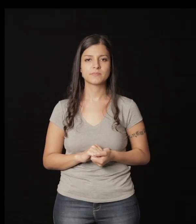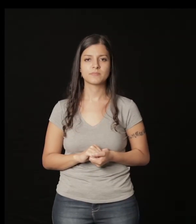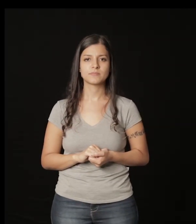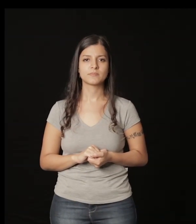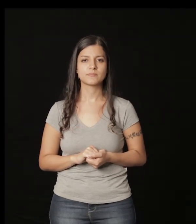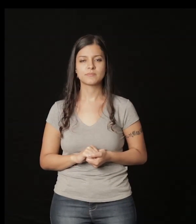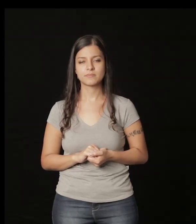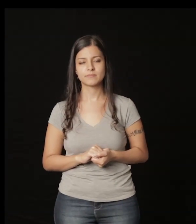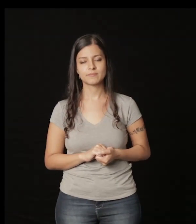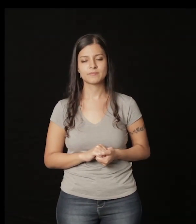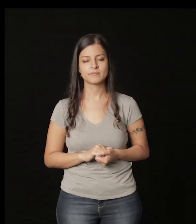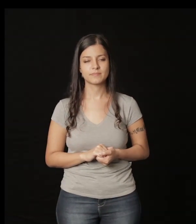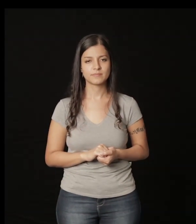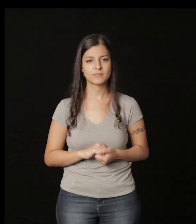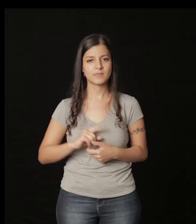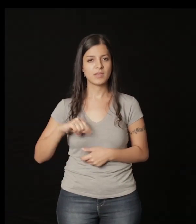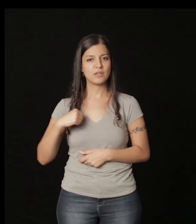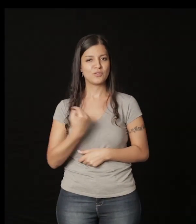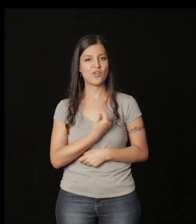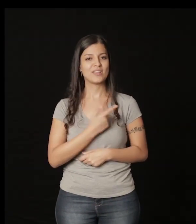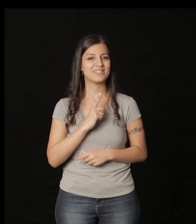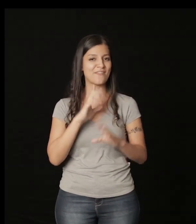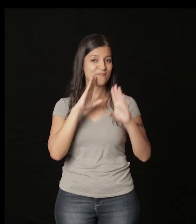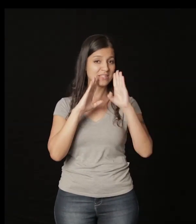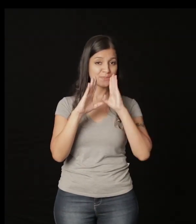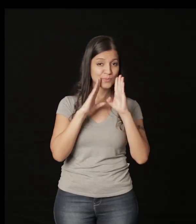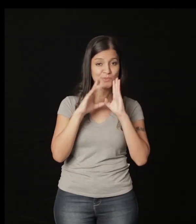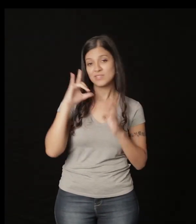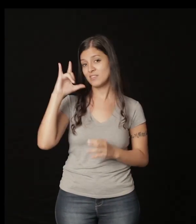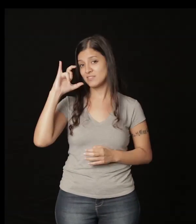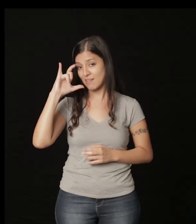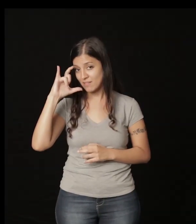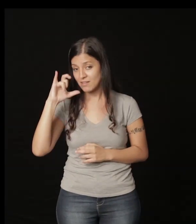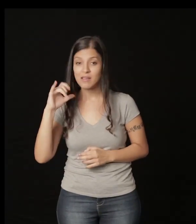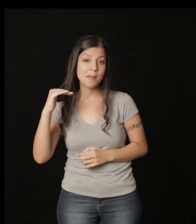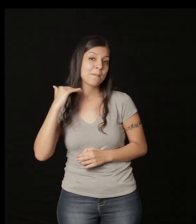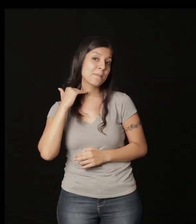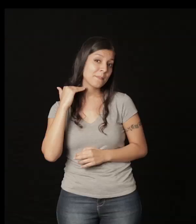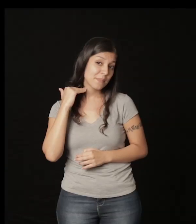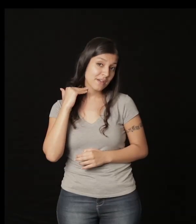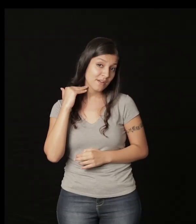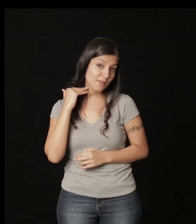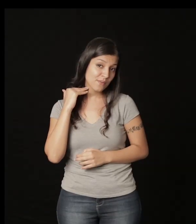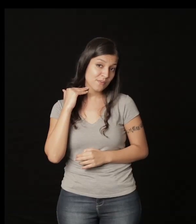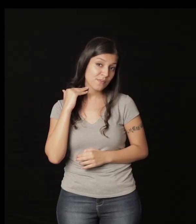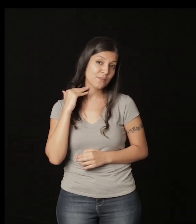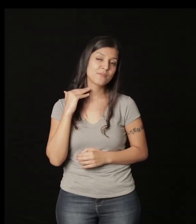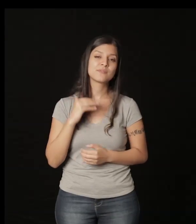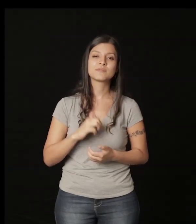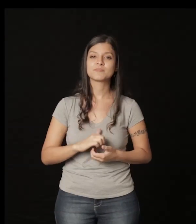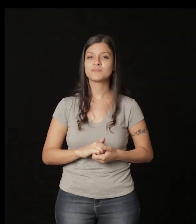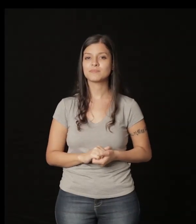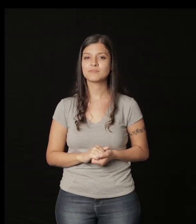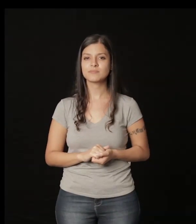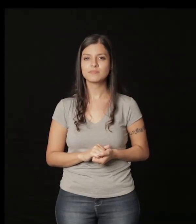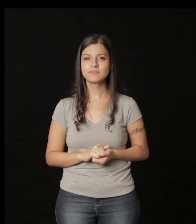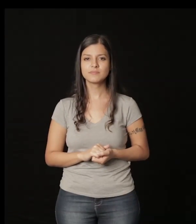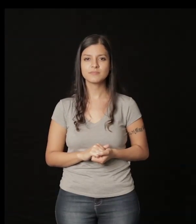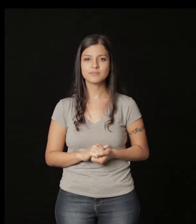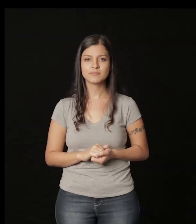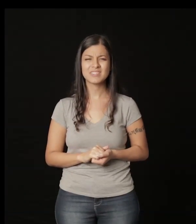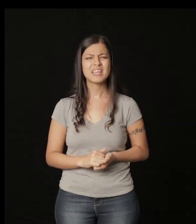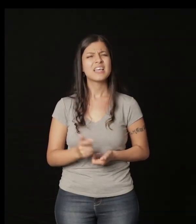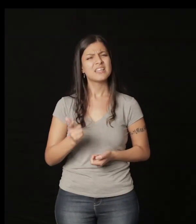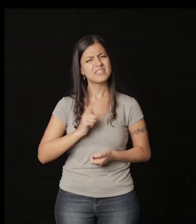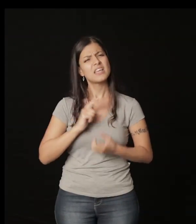you know, that we all have. We all have a Facebook and an Instagram and your bank accounts and your all sorts of information